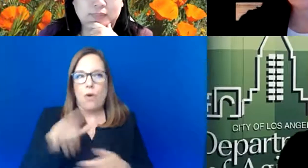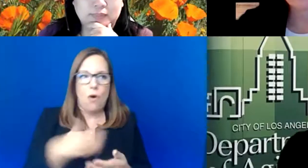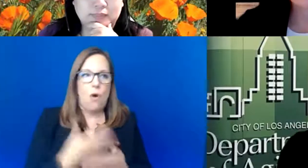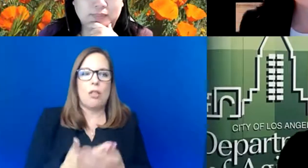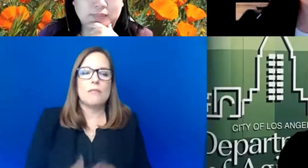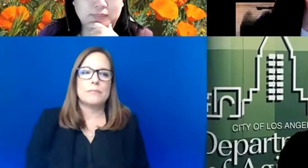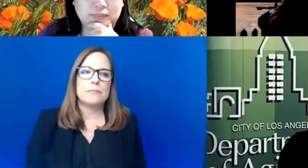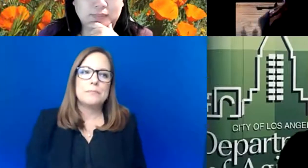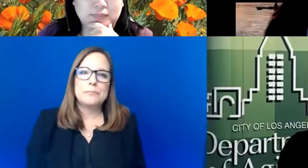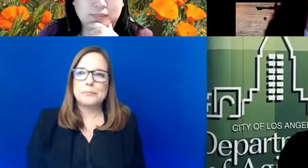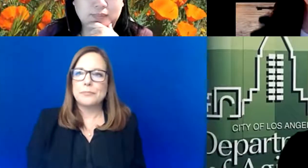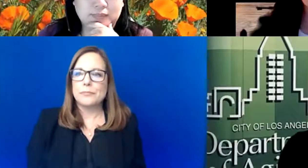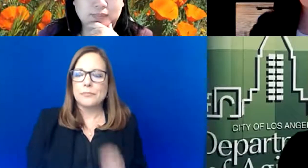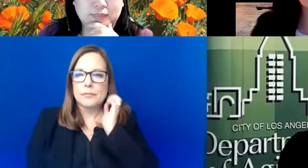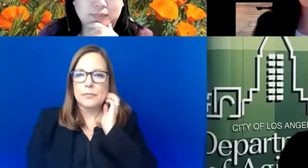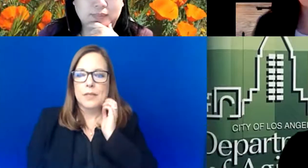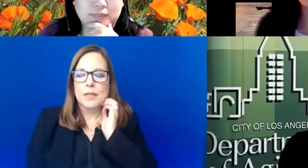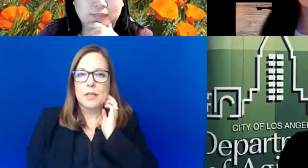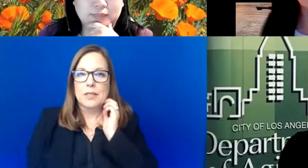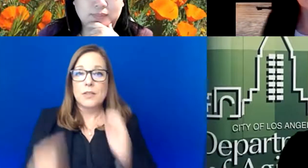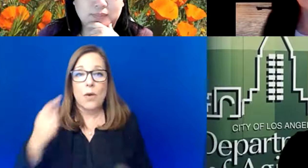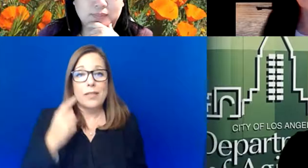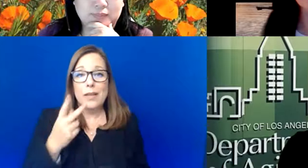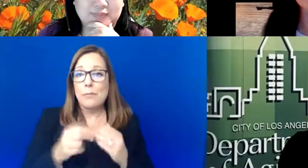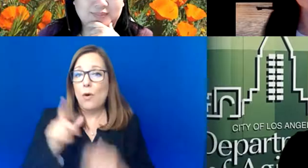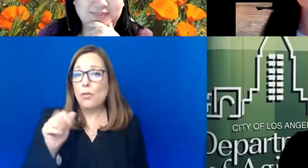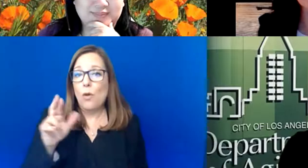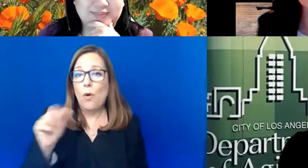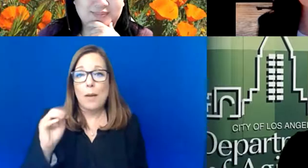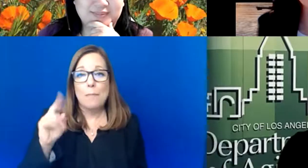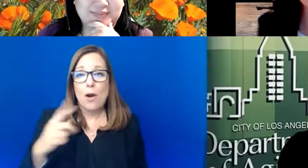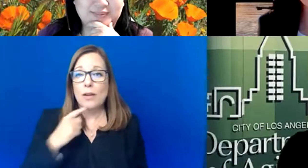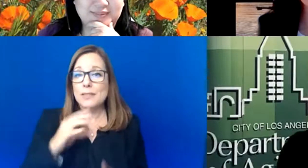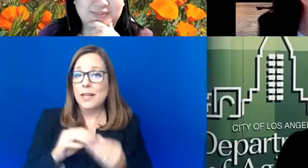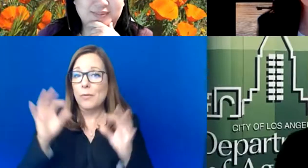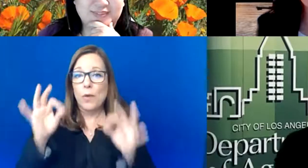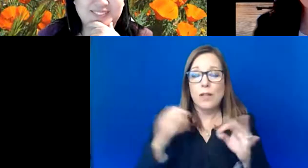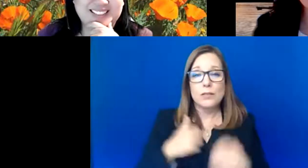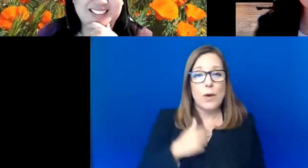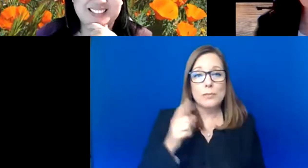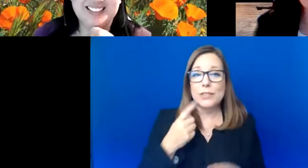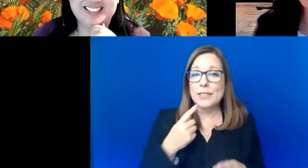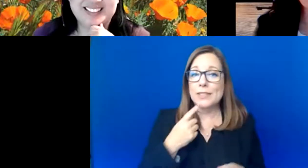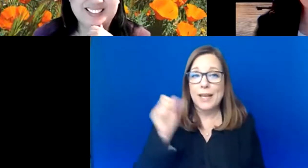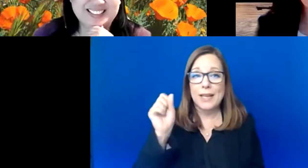And I think both Laura and Mark said it well, so I'm just going to associate myself with their remarks. I don't think I can add anything.